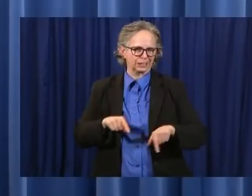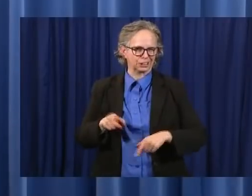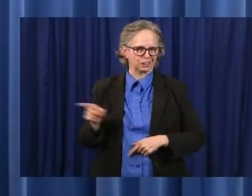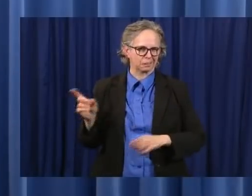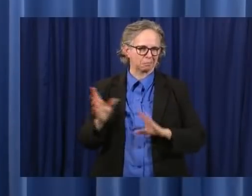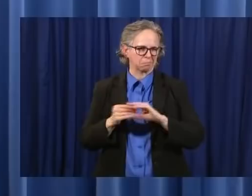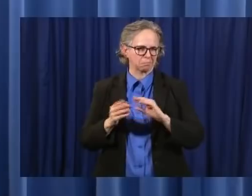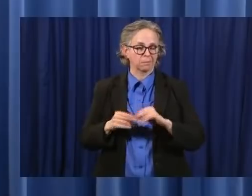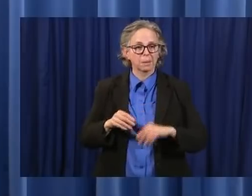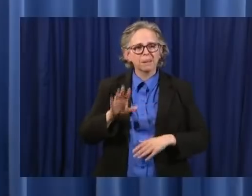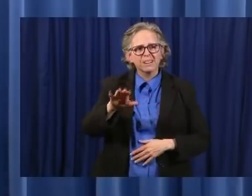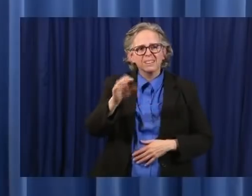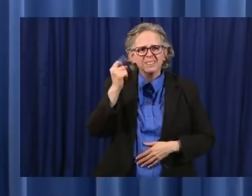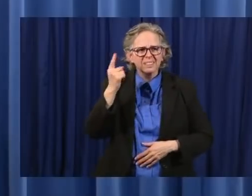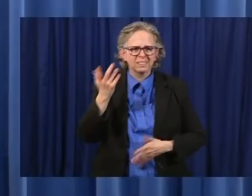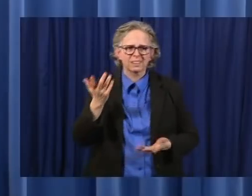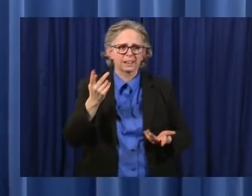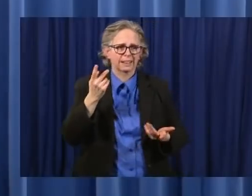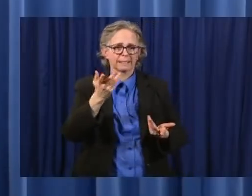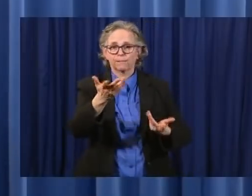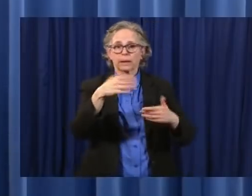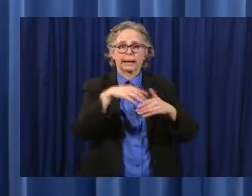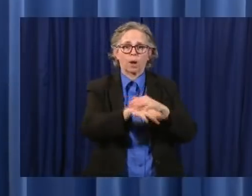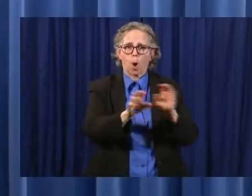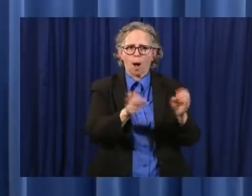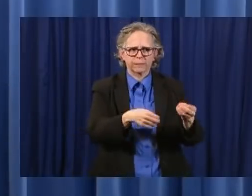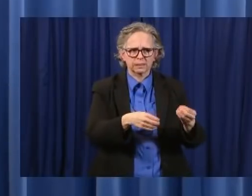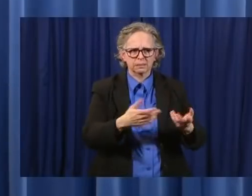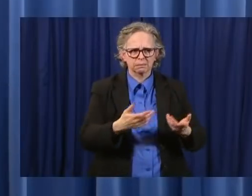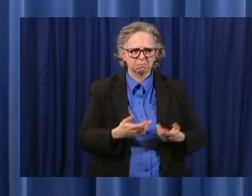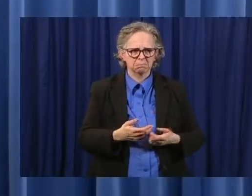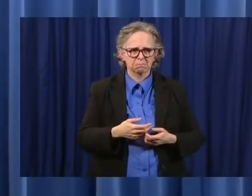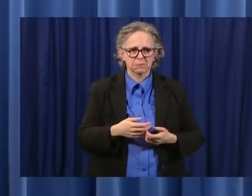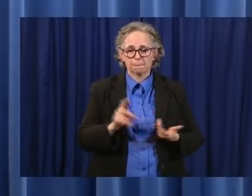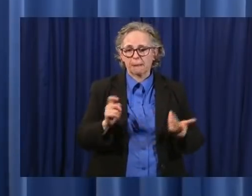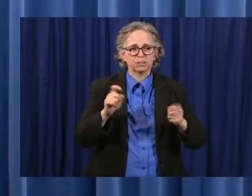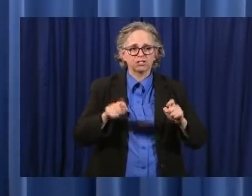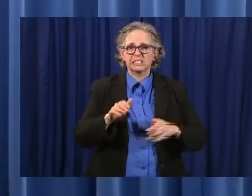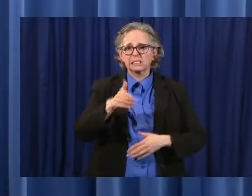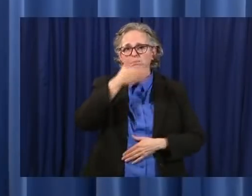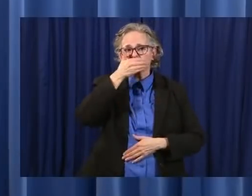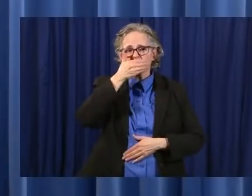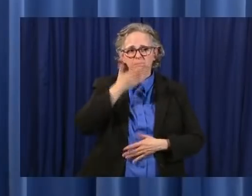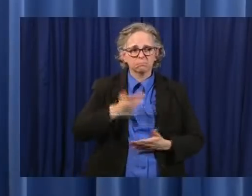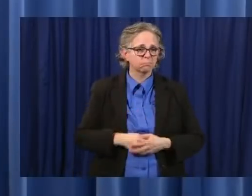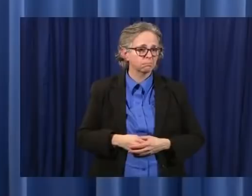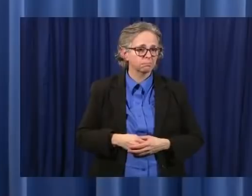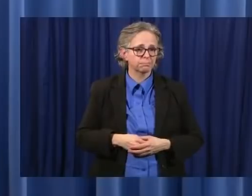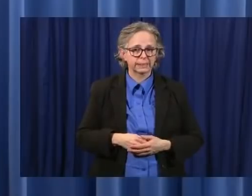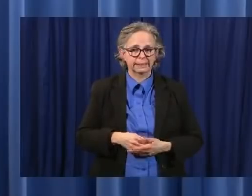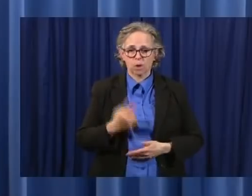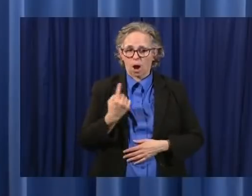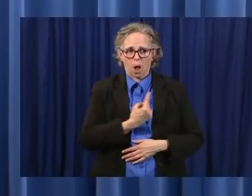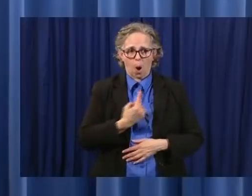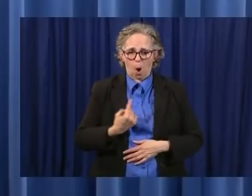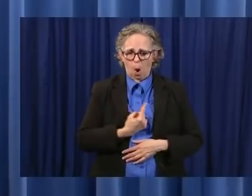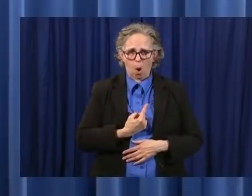somebody goes to an office, they just need something to cover, to go in, cover their face. If they're actually in the office and by themselves, they can take this